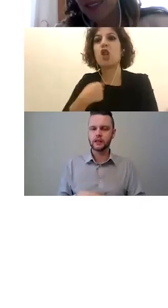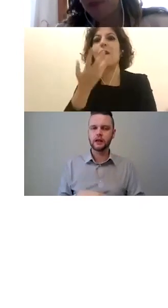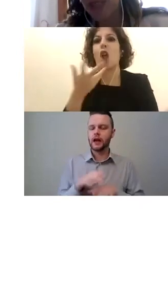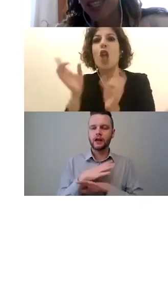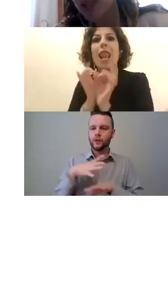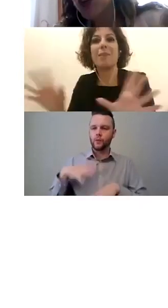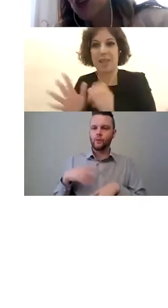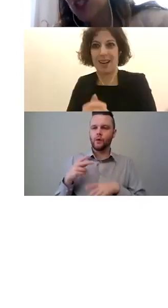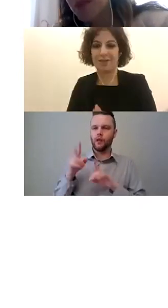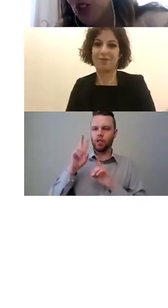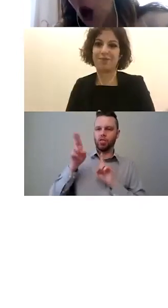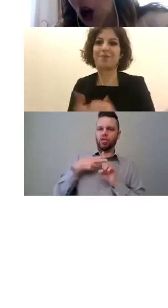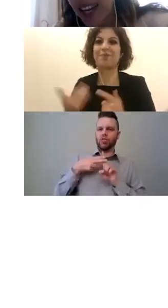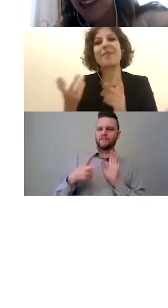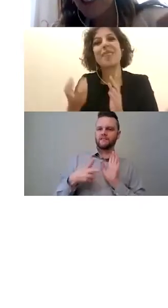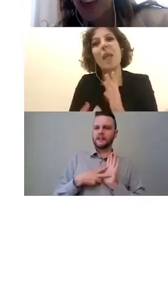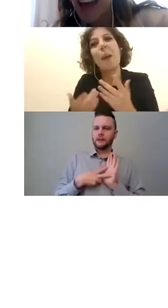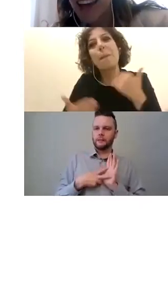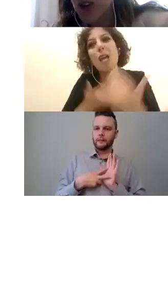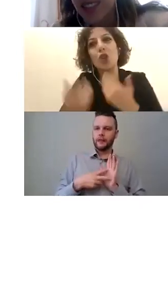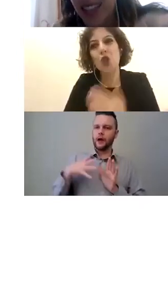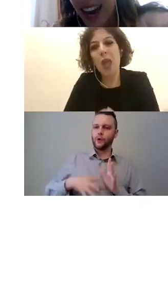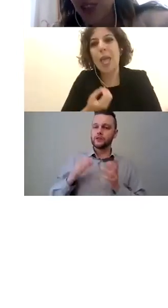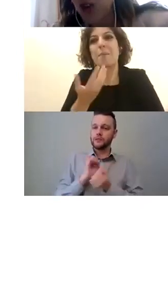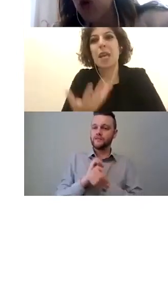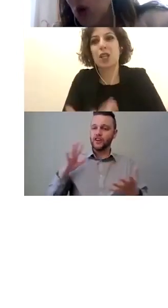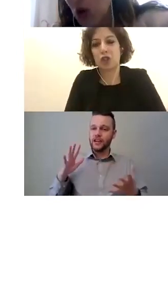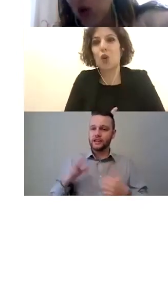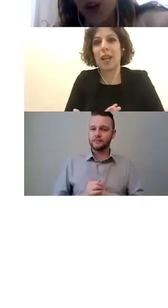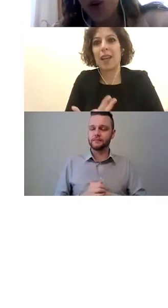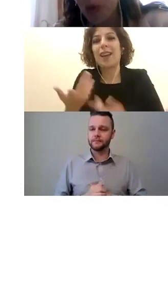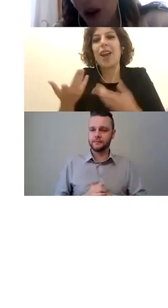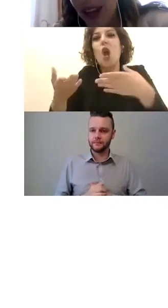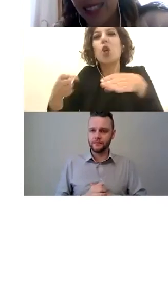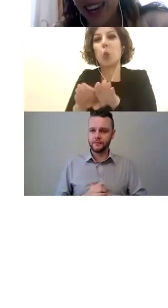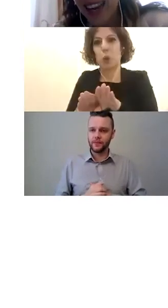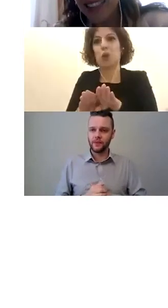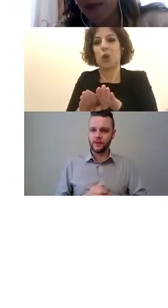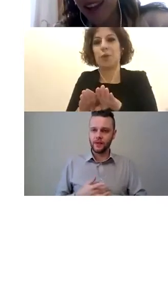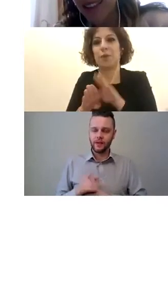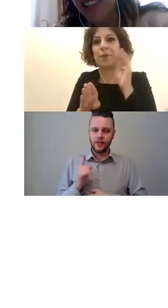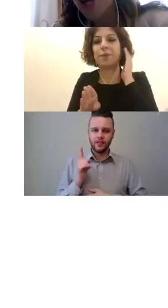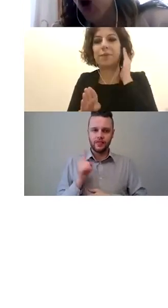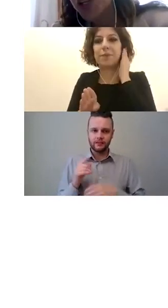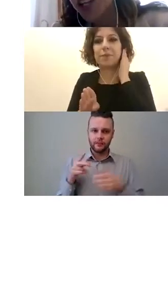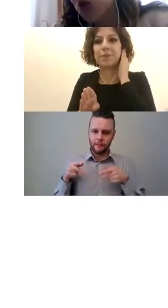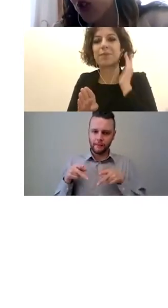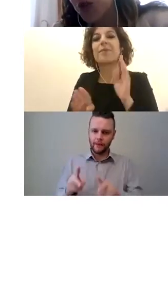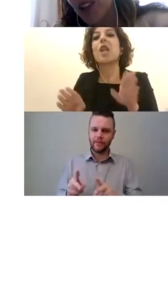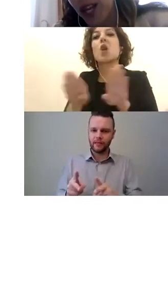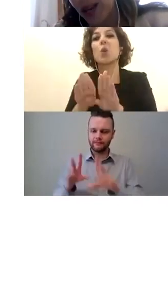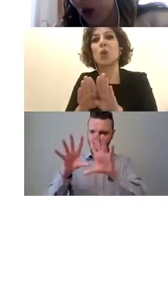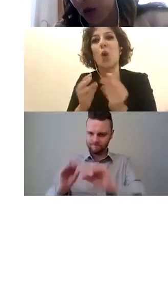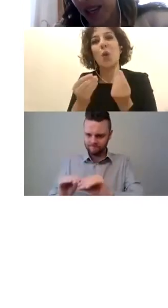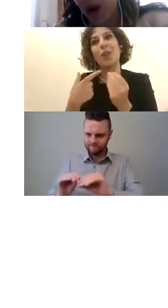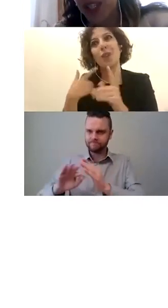be a victim anymore. I want to be free. This path is